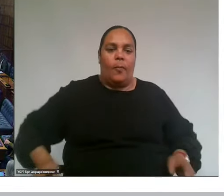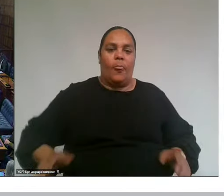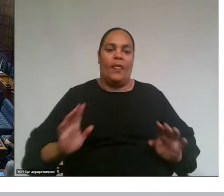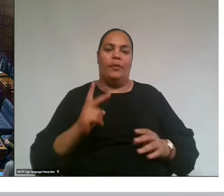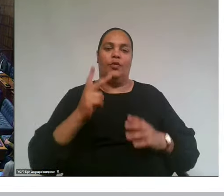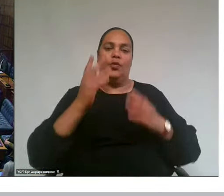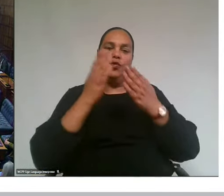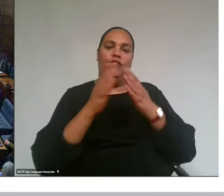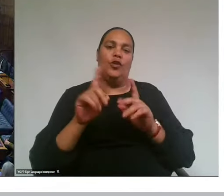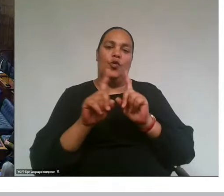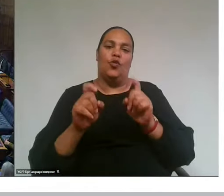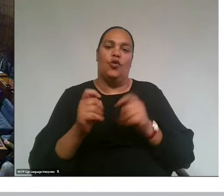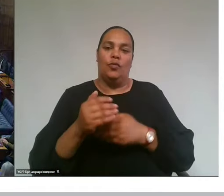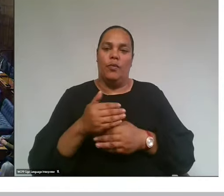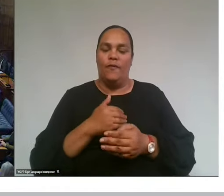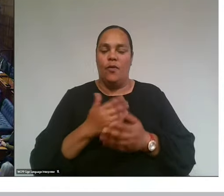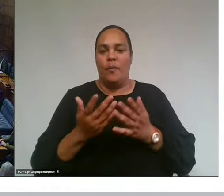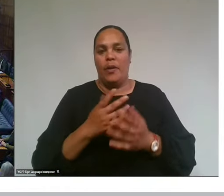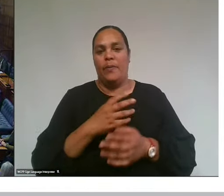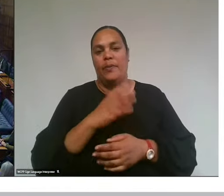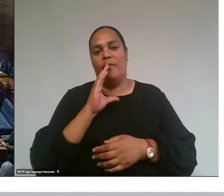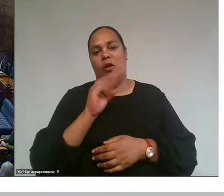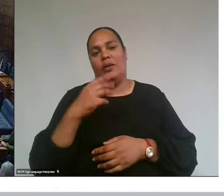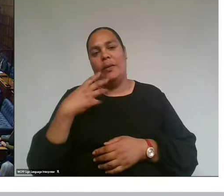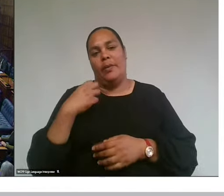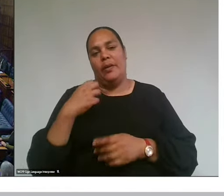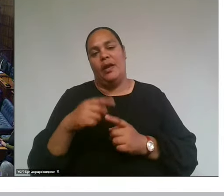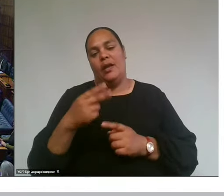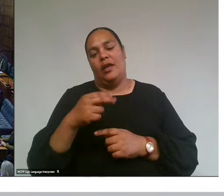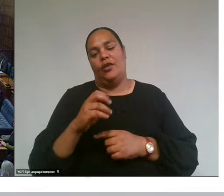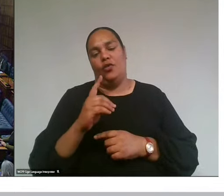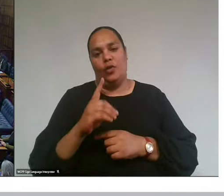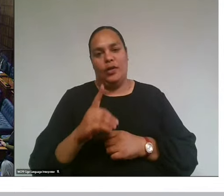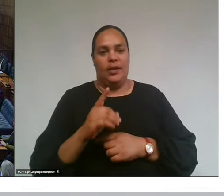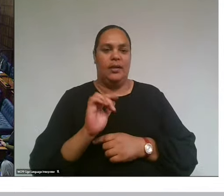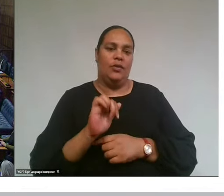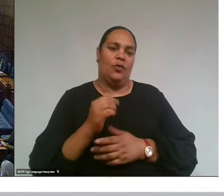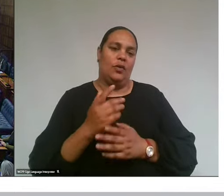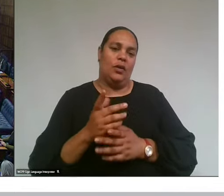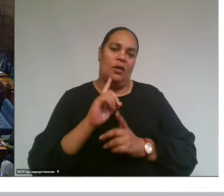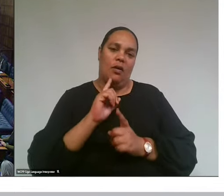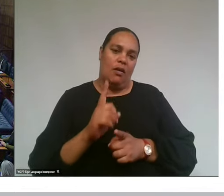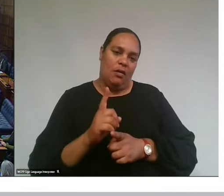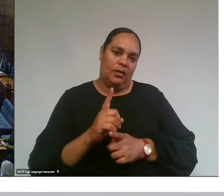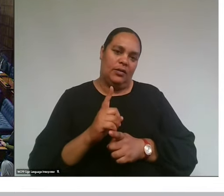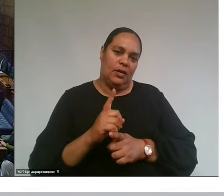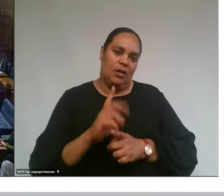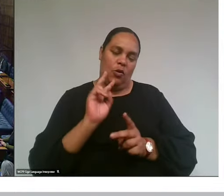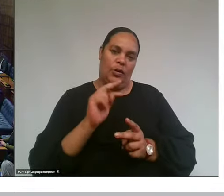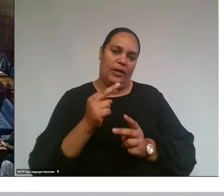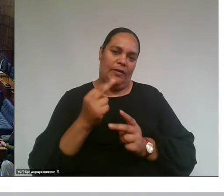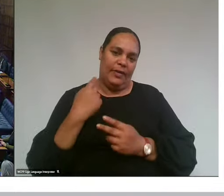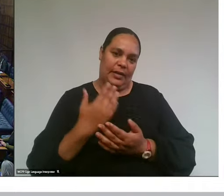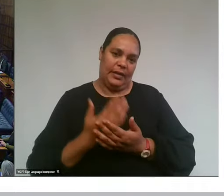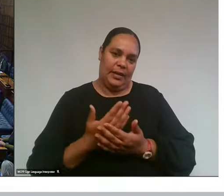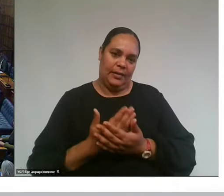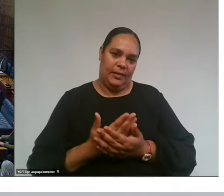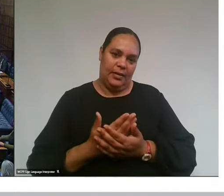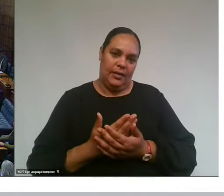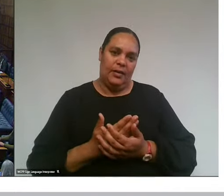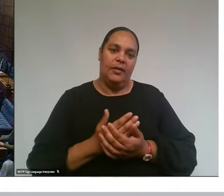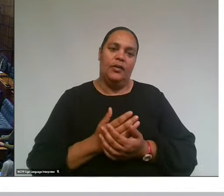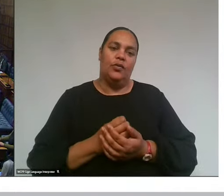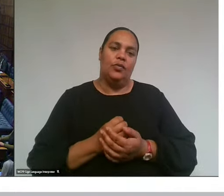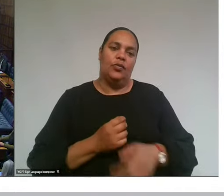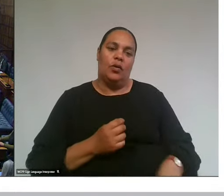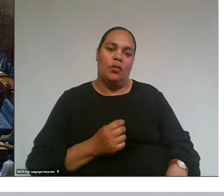questions before maybe to the minister in the o to maybe reflect on it this